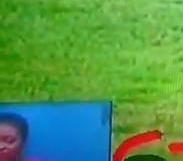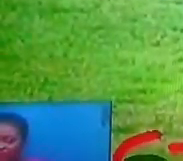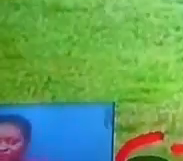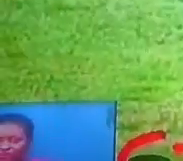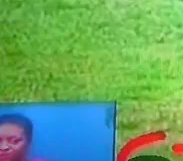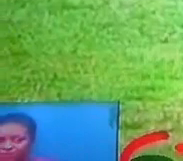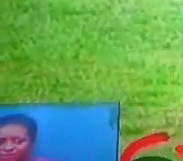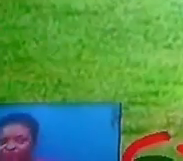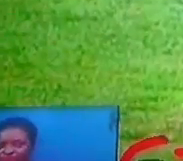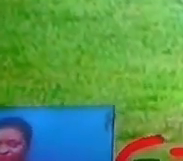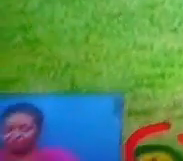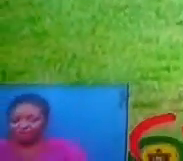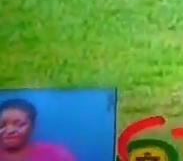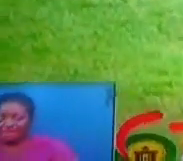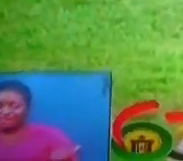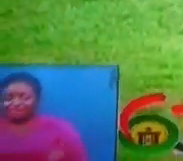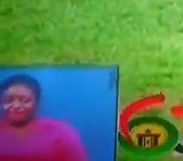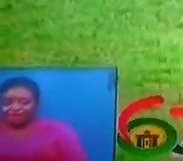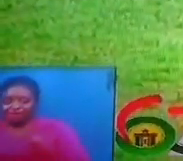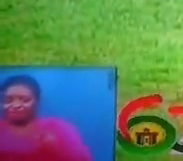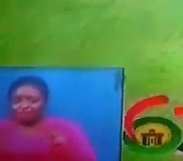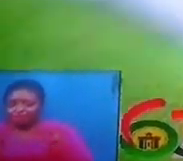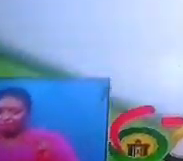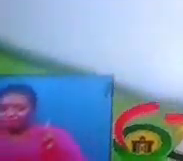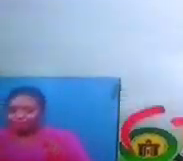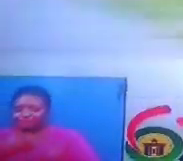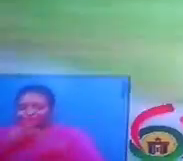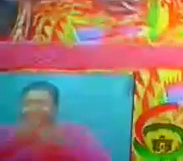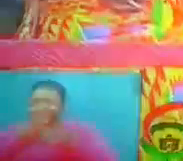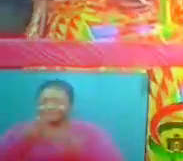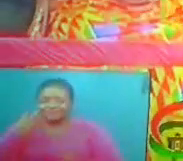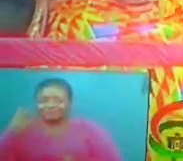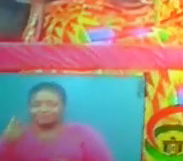And the response from the crowd is...